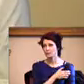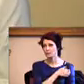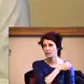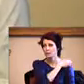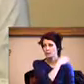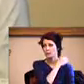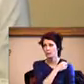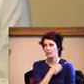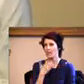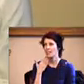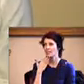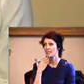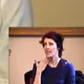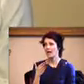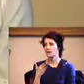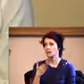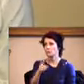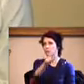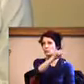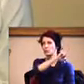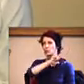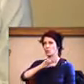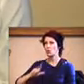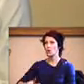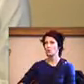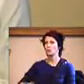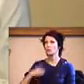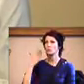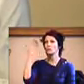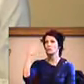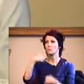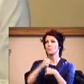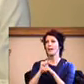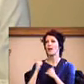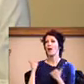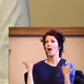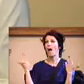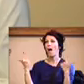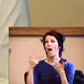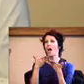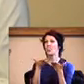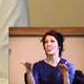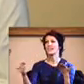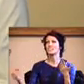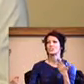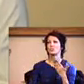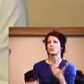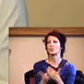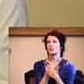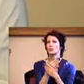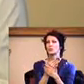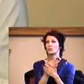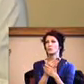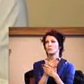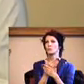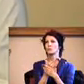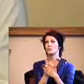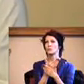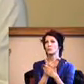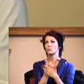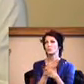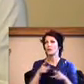thank you Lord that you make all things new for us allow us to be present